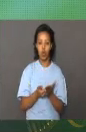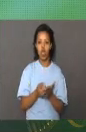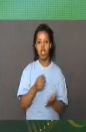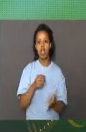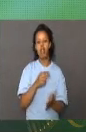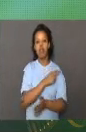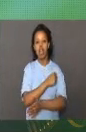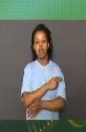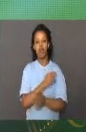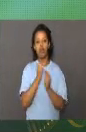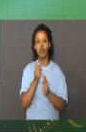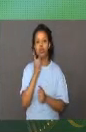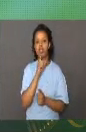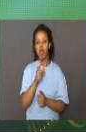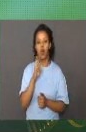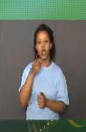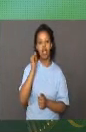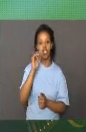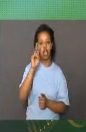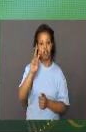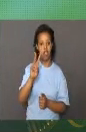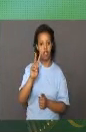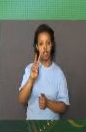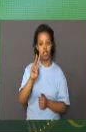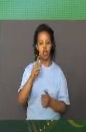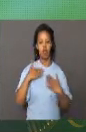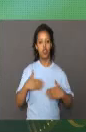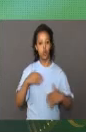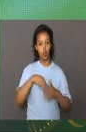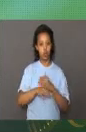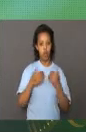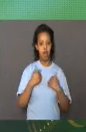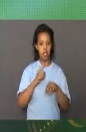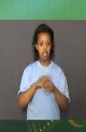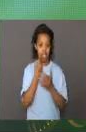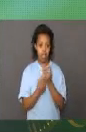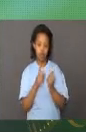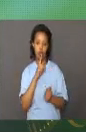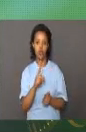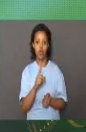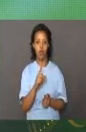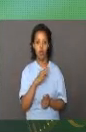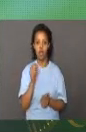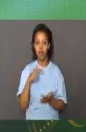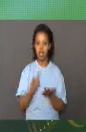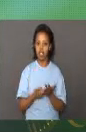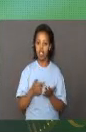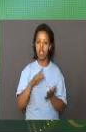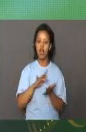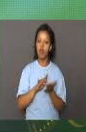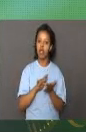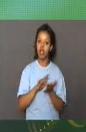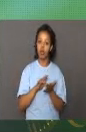treat the HIV that is presently in the body. the drugs do